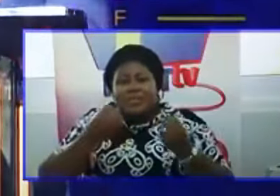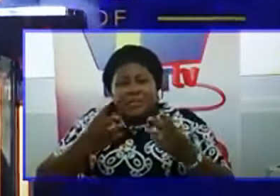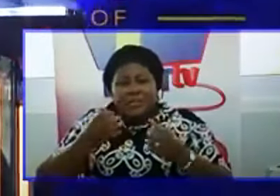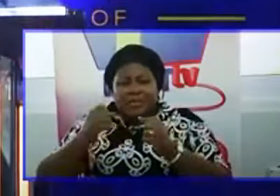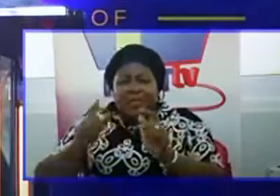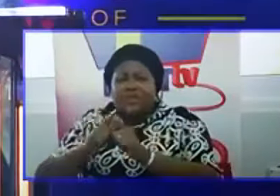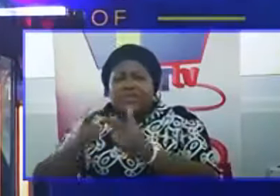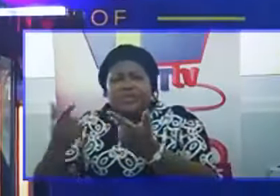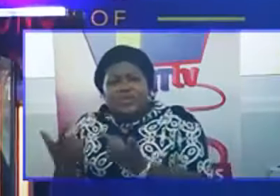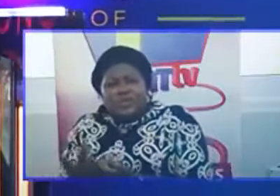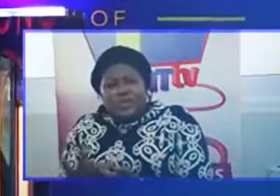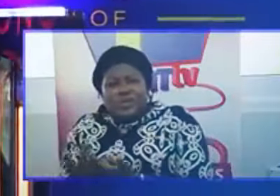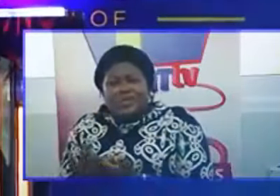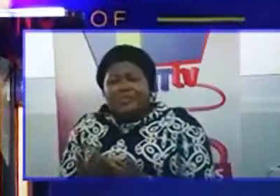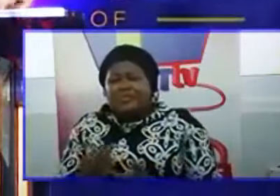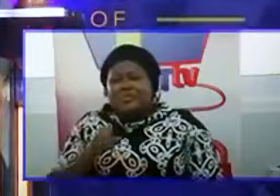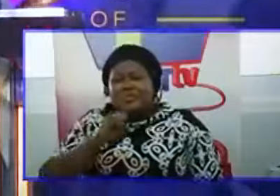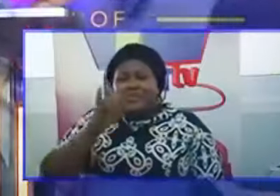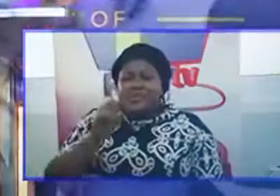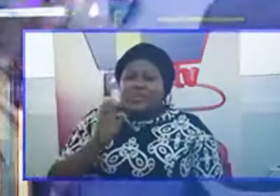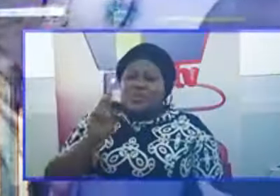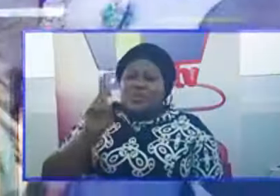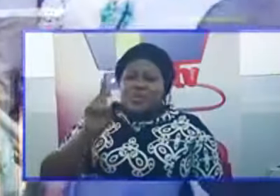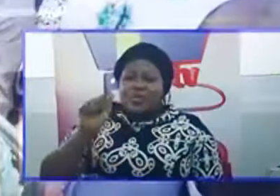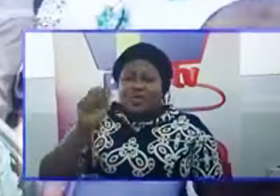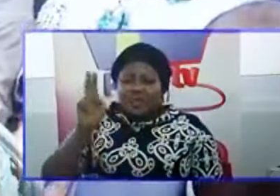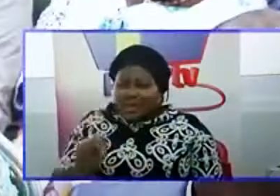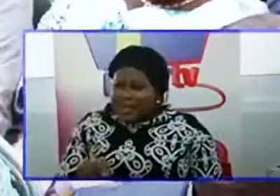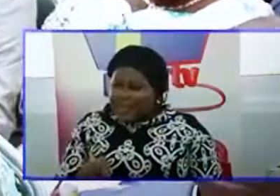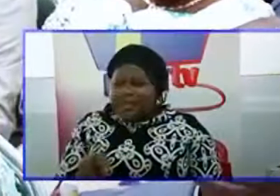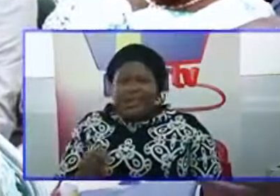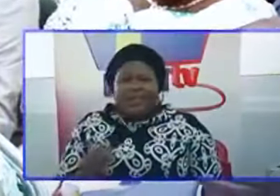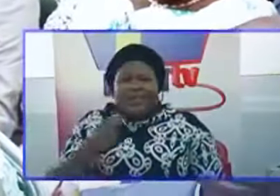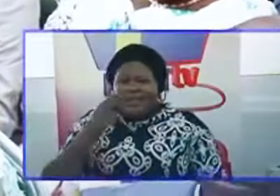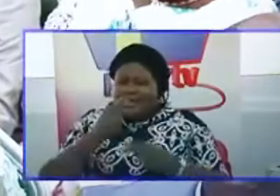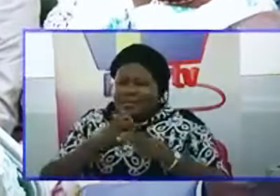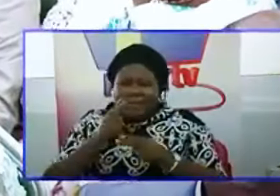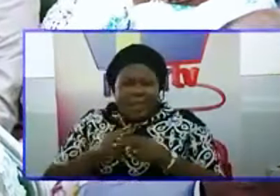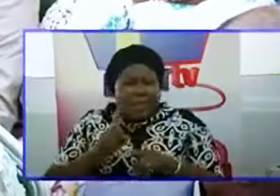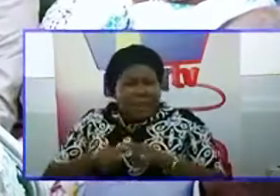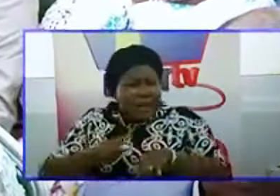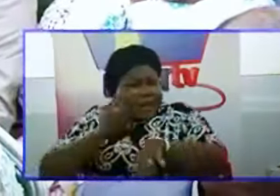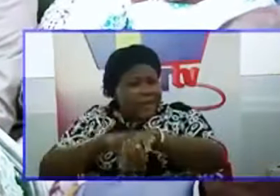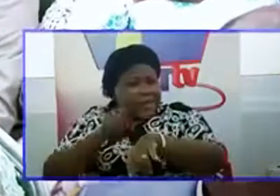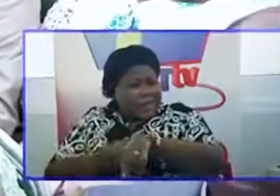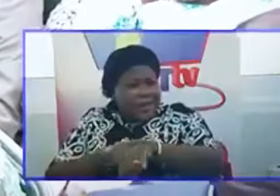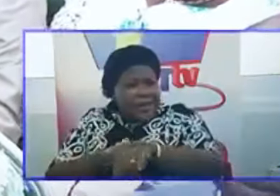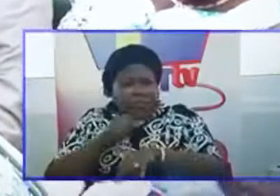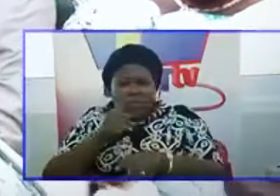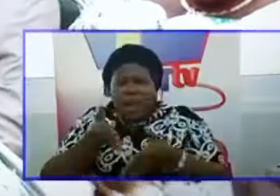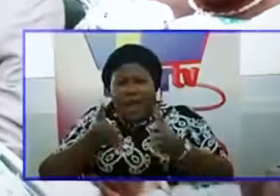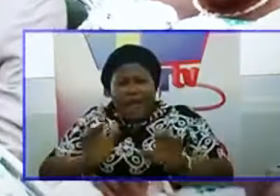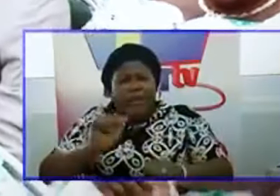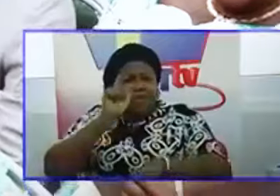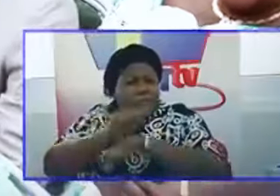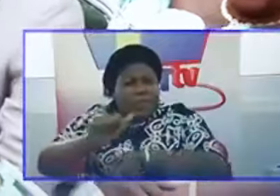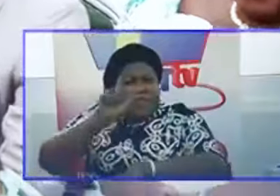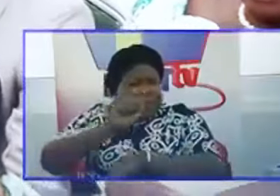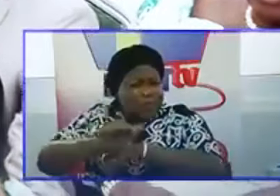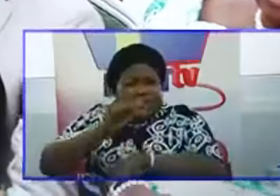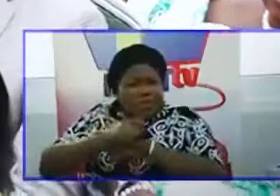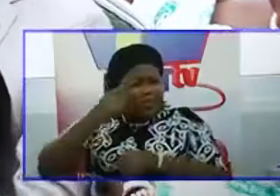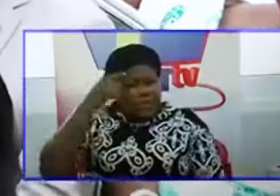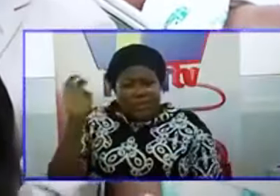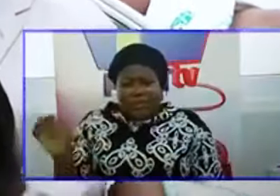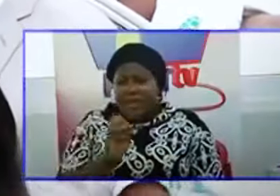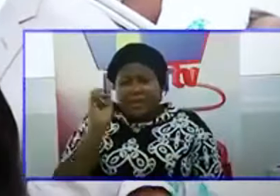the Michael Jordans. You see, time will not permit you to perform and live forever. When it